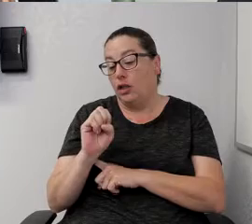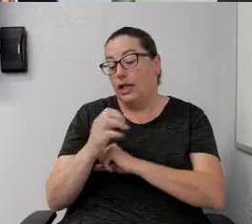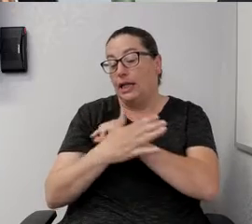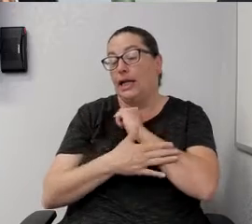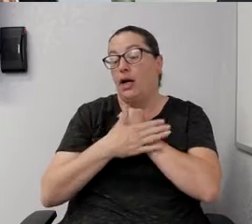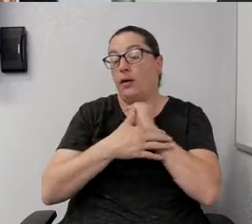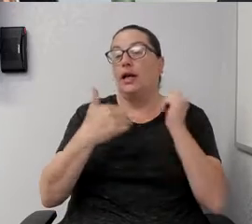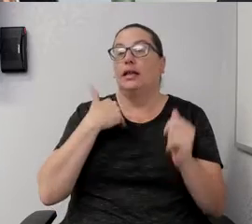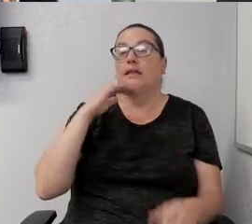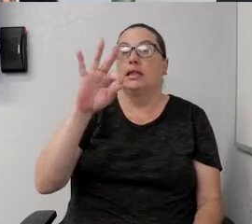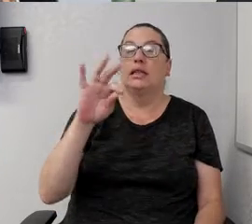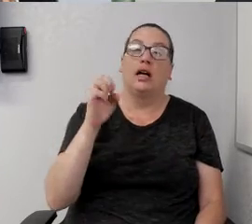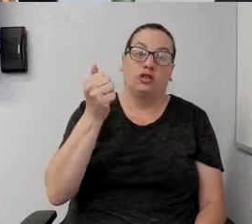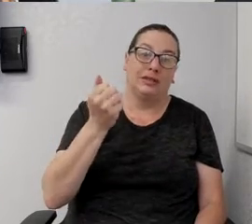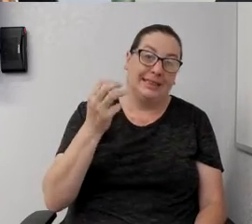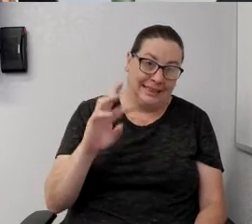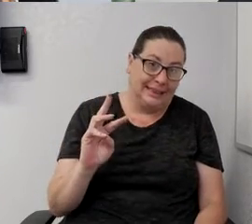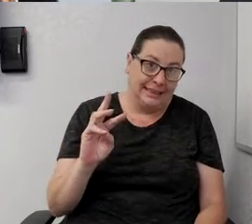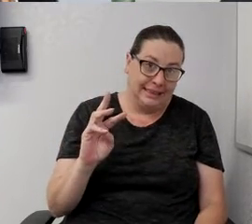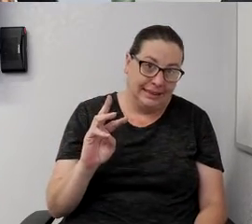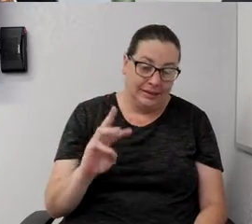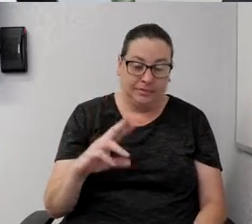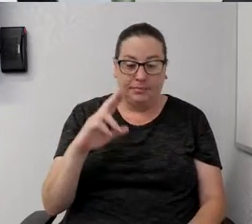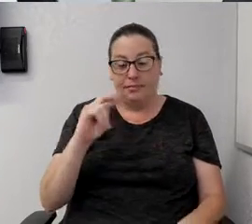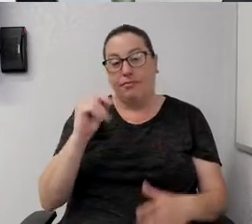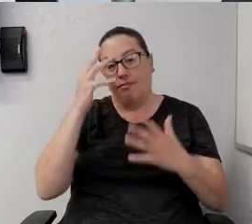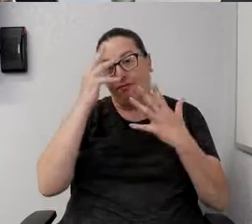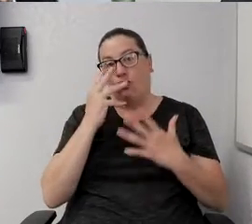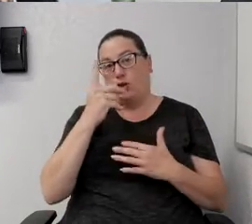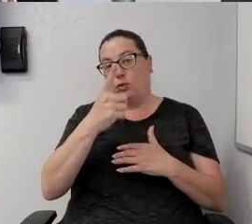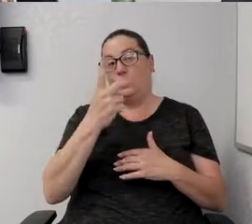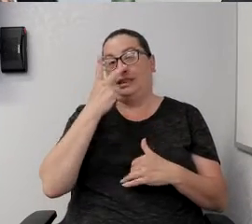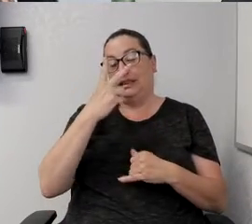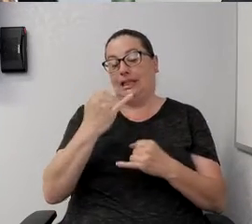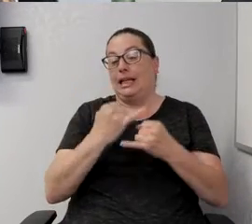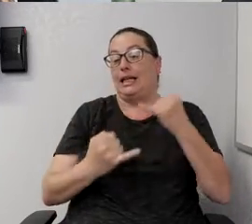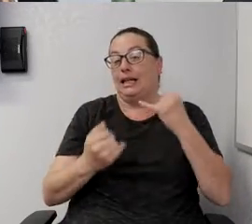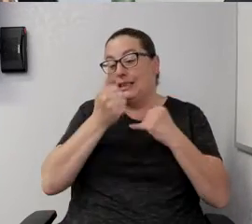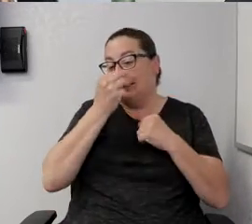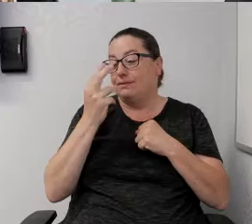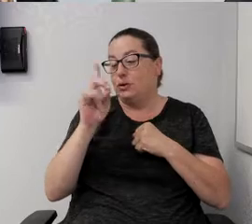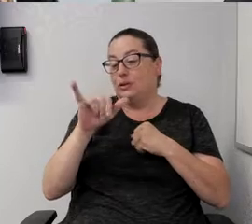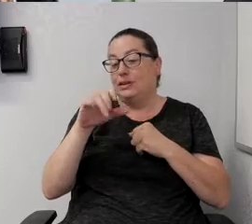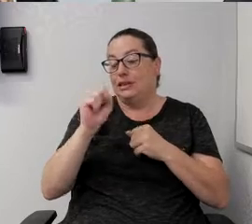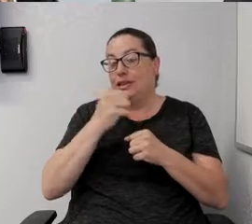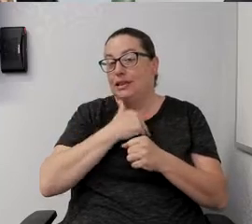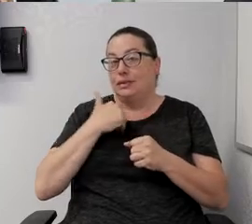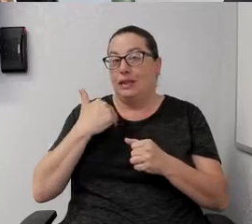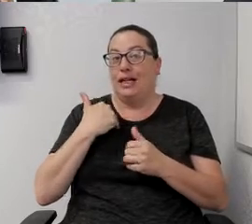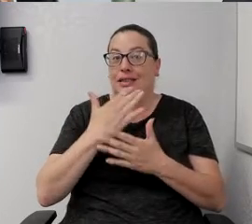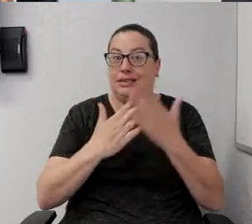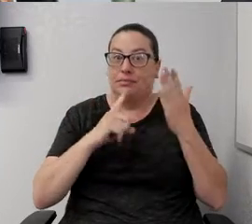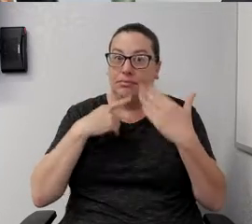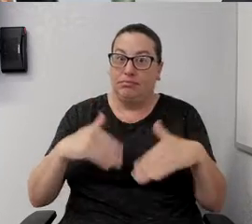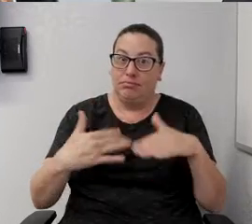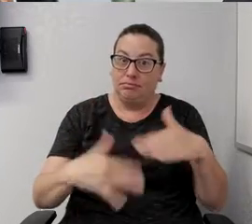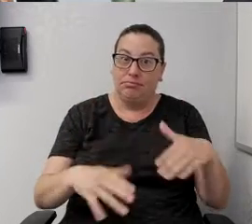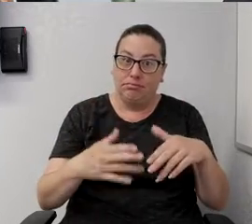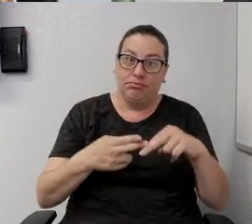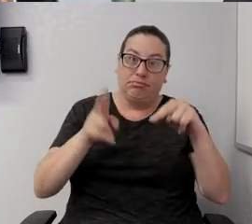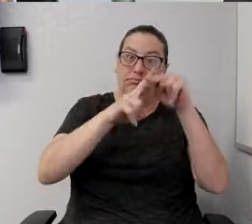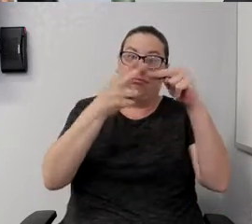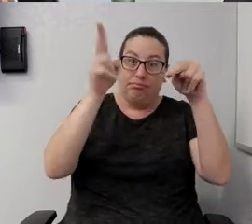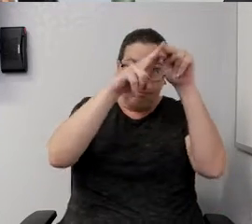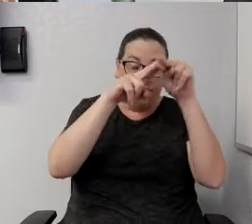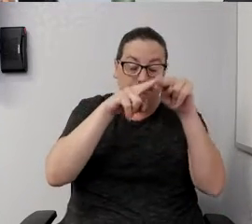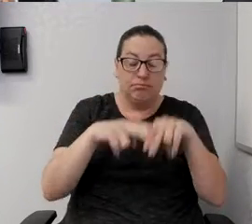them. Unfortunately, you've seen just the last few days we've had some significant spikes. Earlier this week, the county